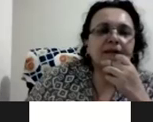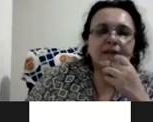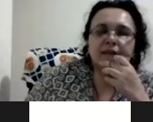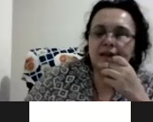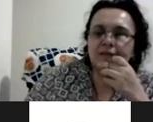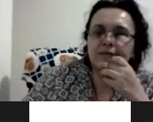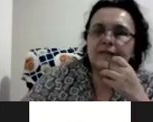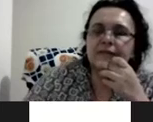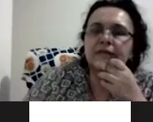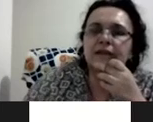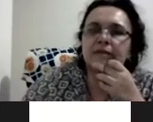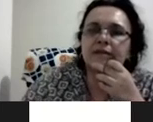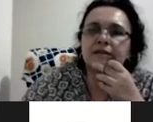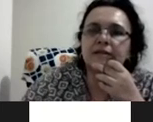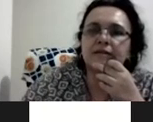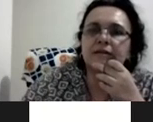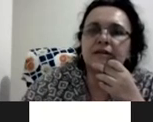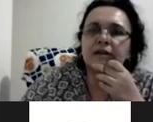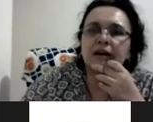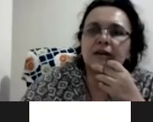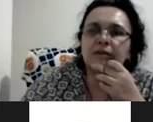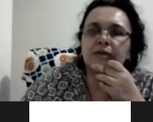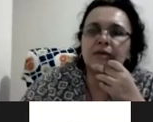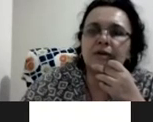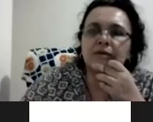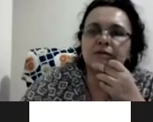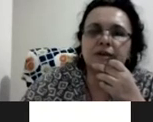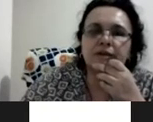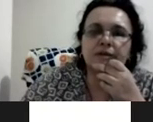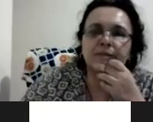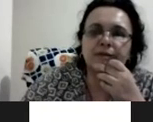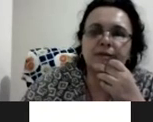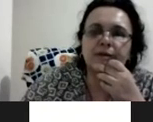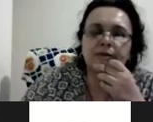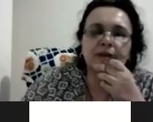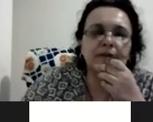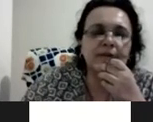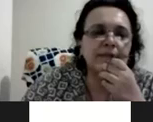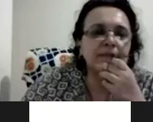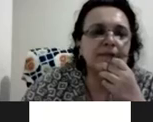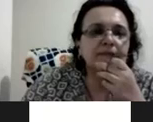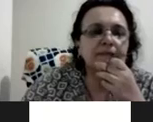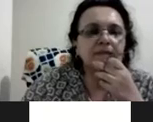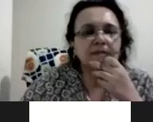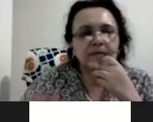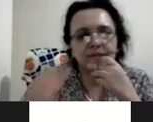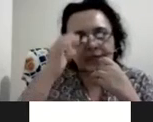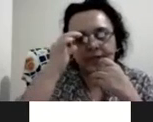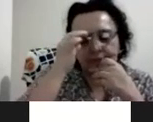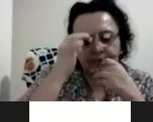Bien, ¿entendieron la conversación? ¿Alguna duda o consulta con respecto a vocabulario?